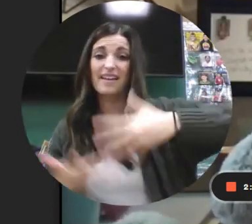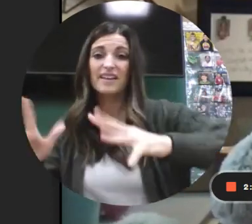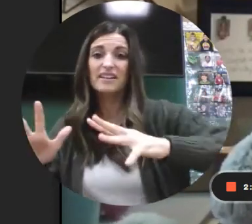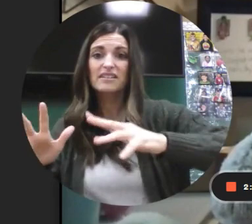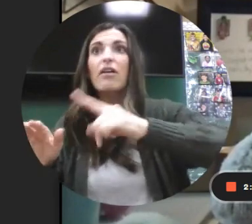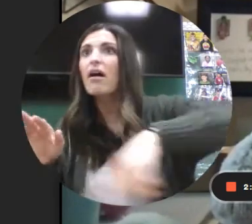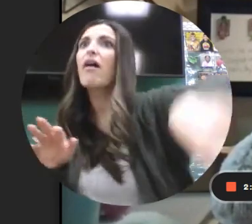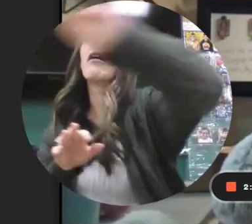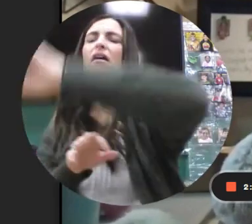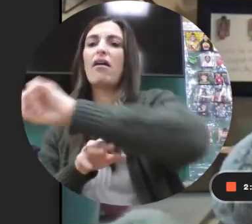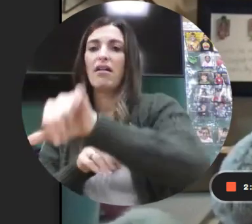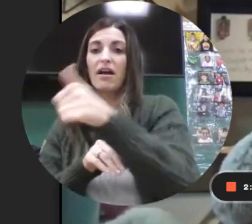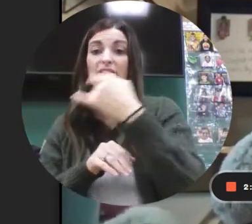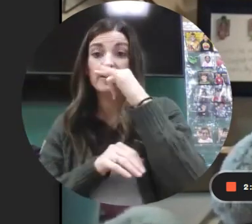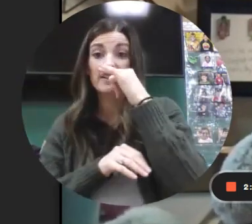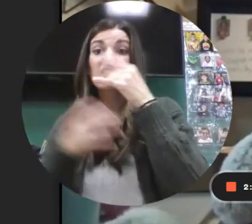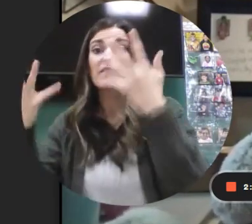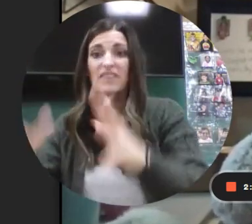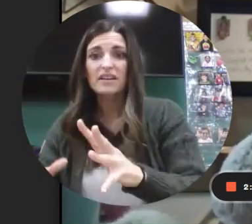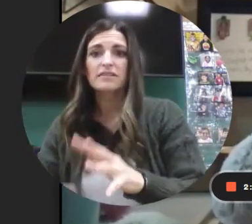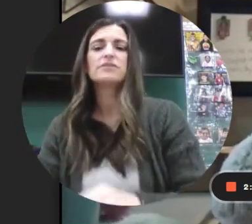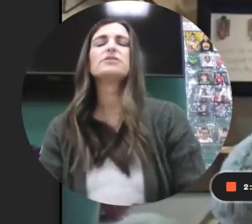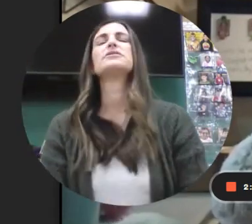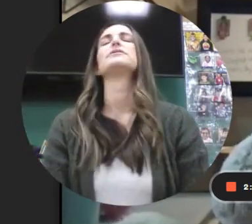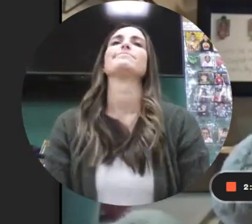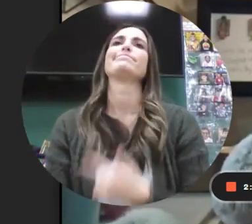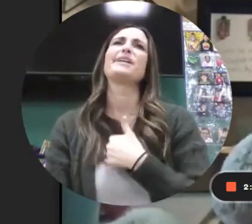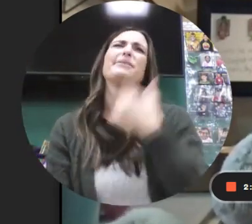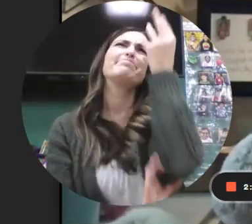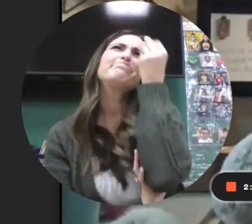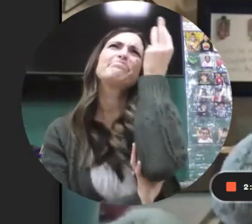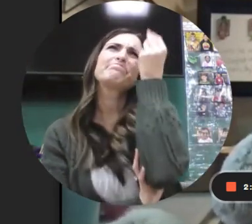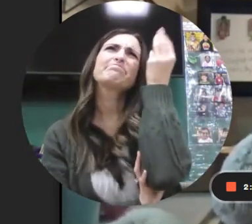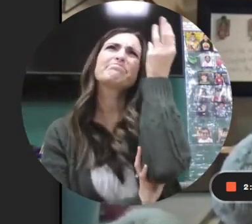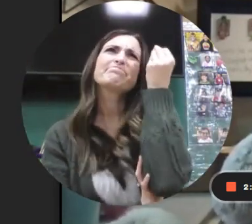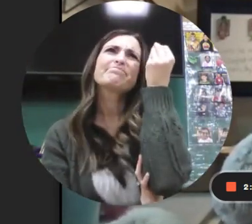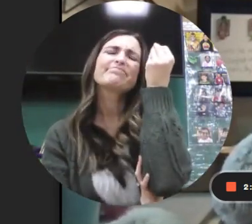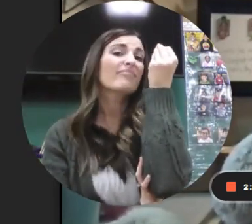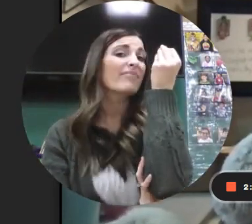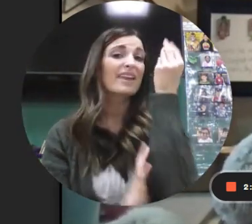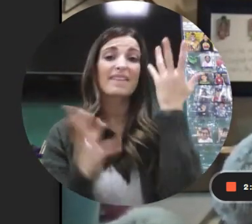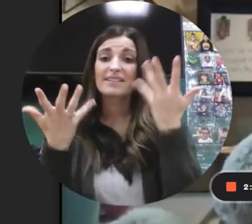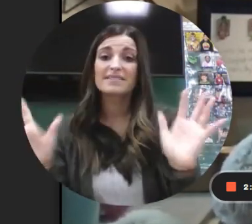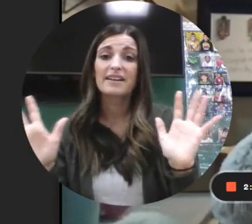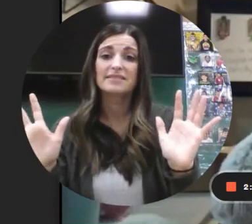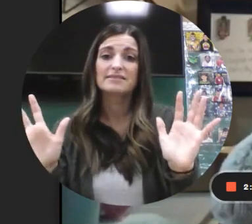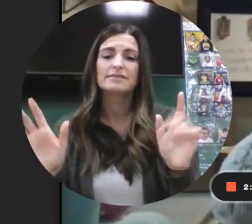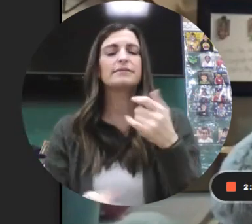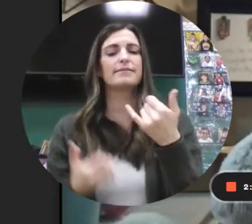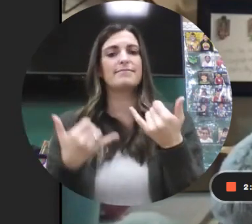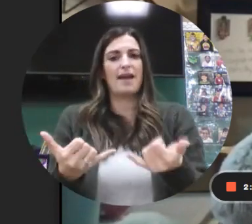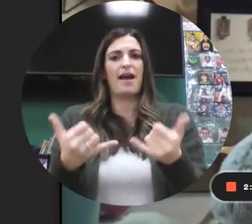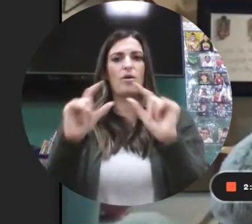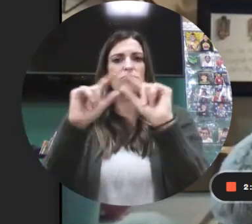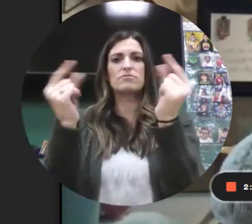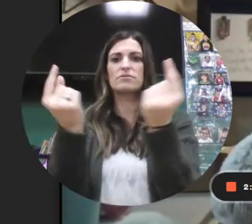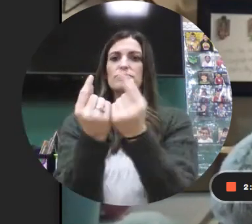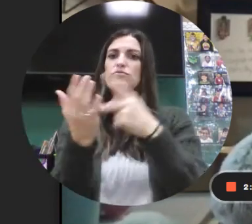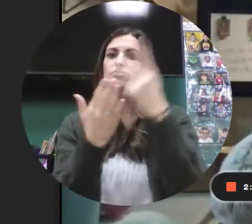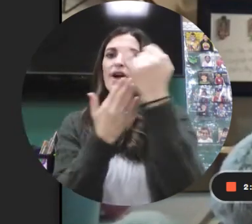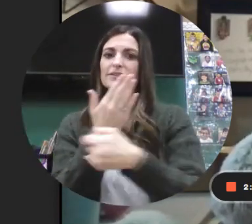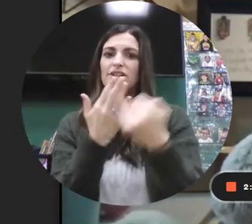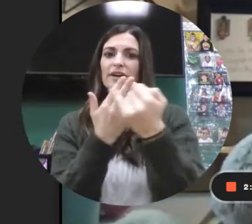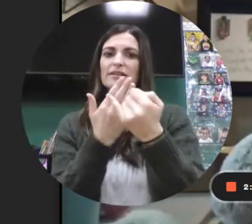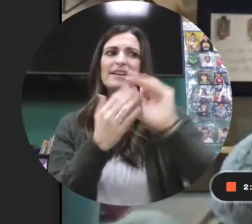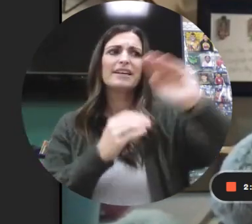did. I spent too long thinking about the questions. I have to do a group project with some kids too. We have to introduce each other